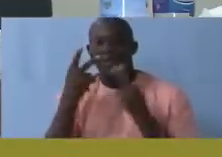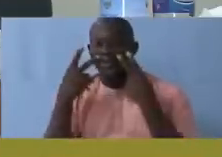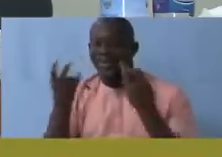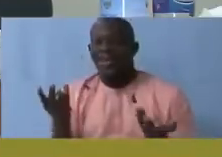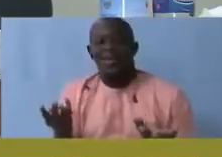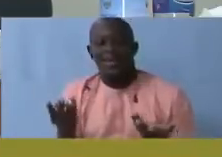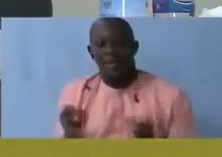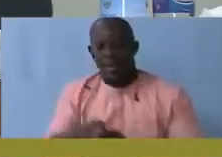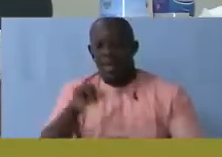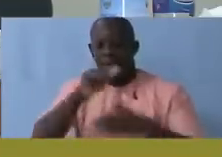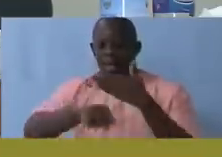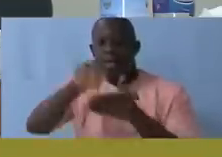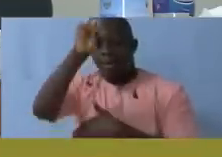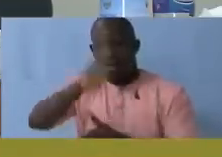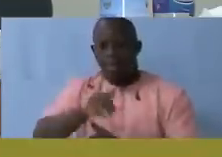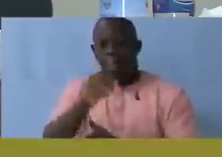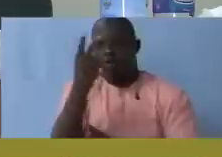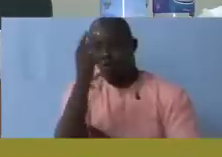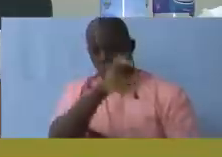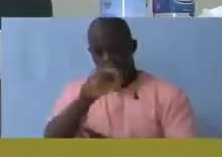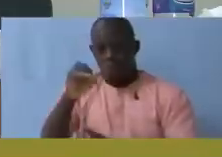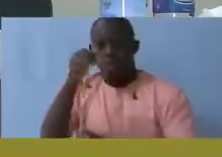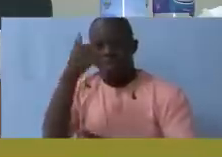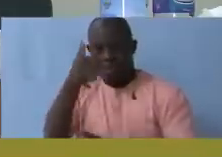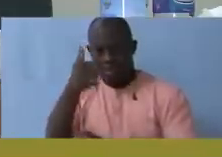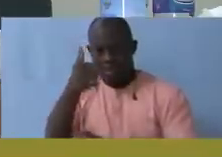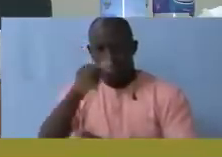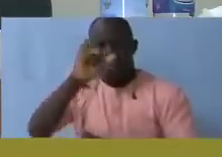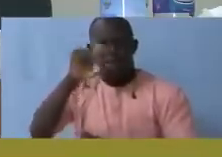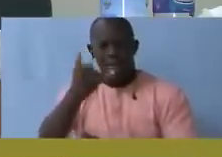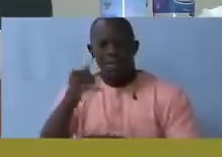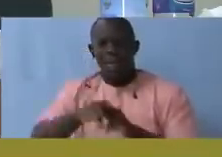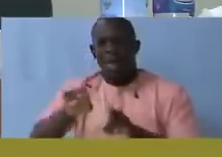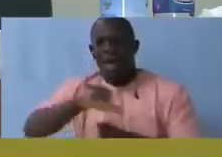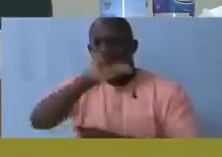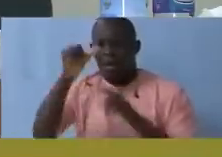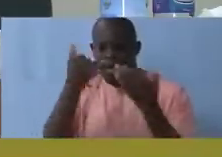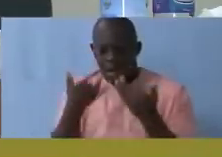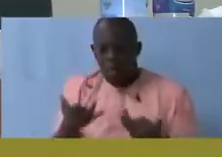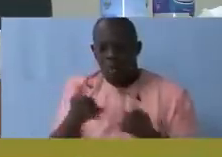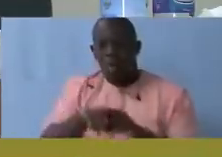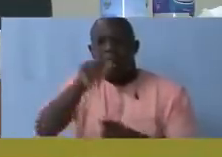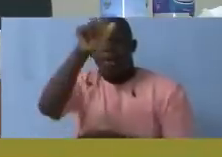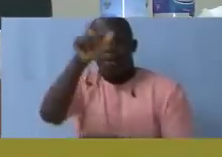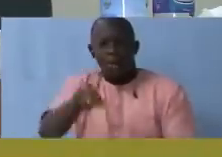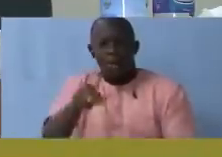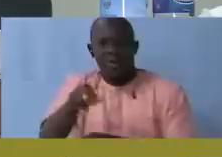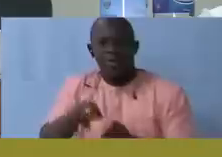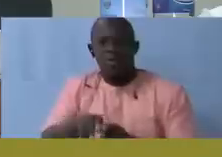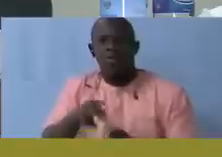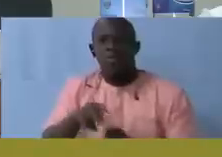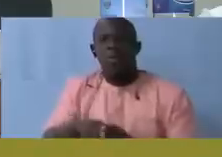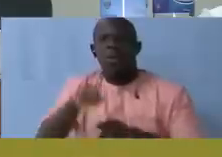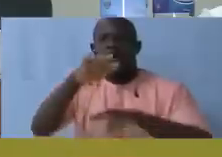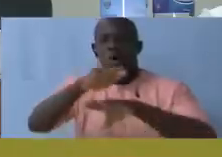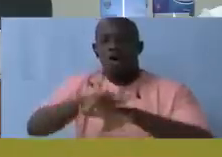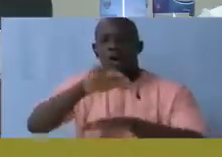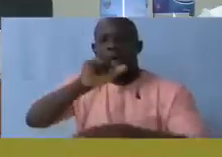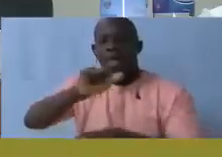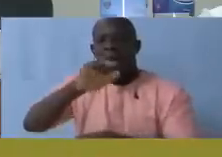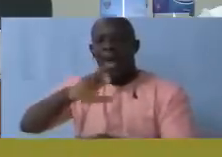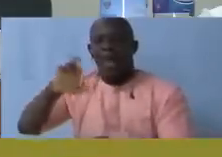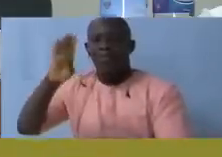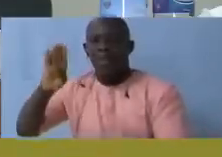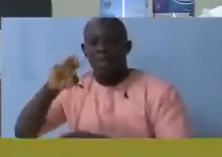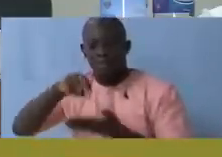That is in December 2006, right? And the person is on antiretrovirals, all